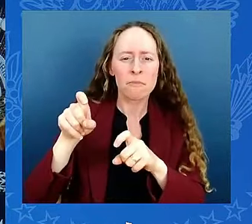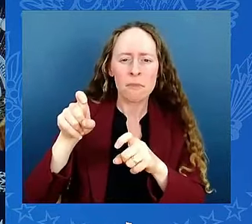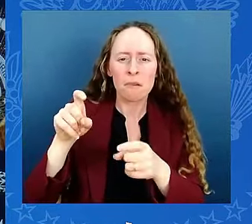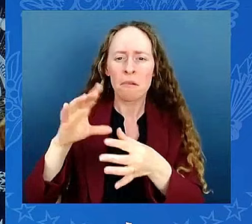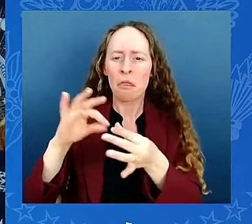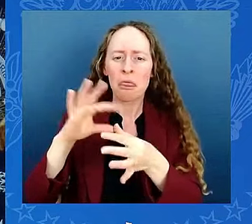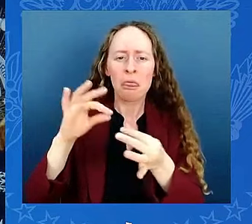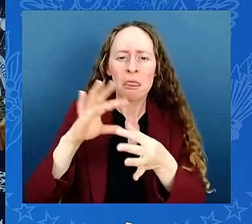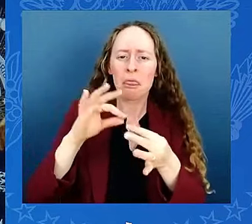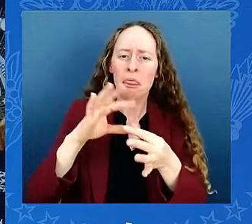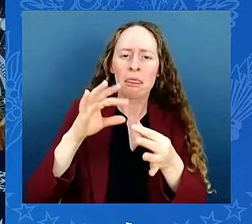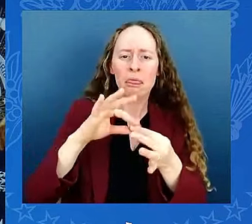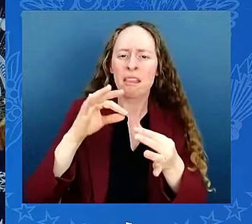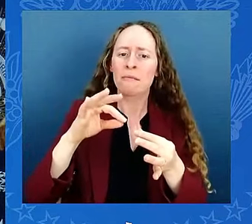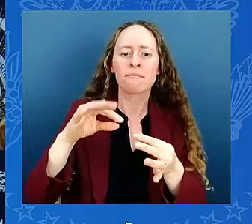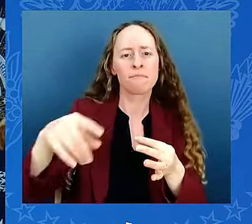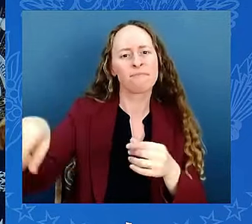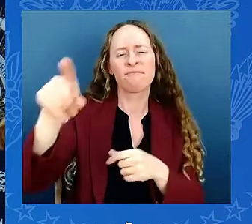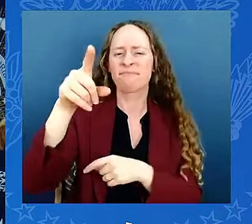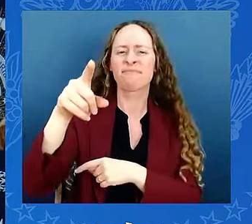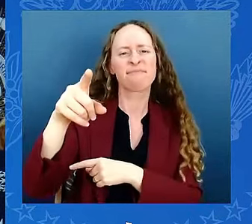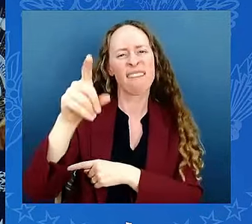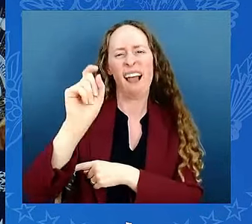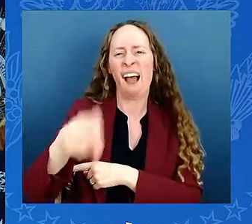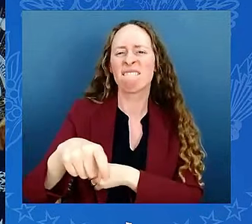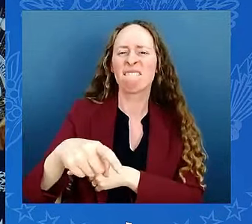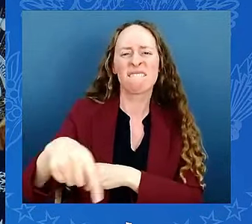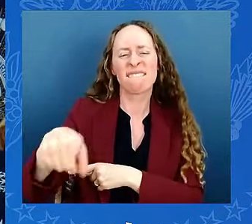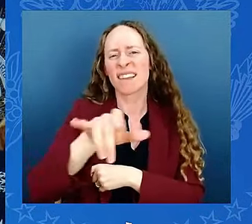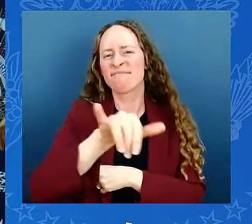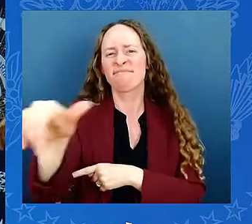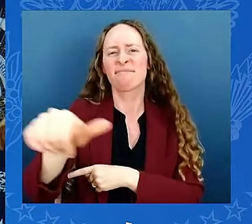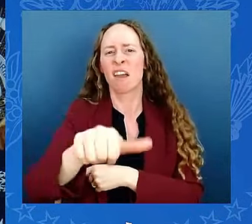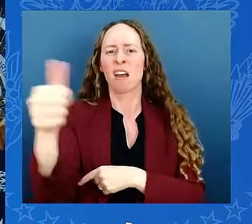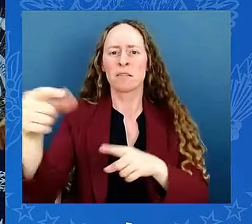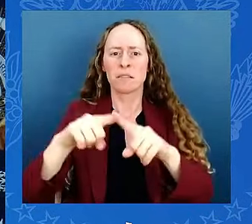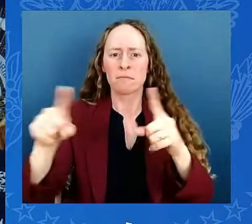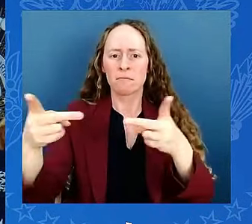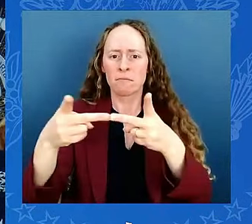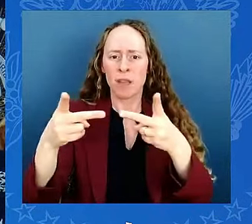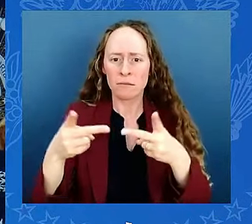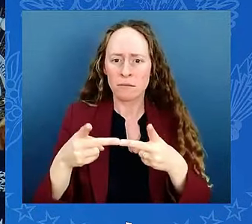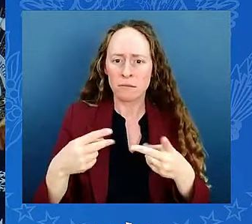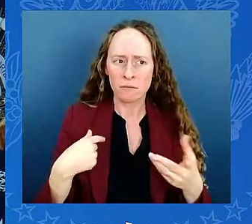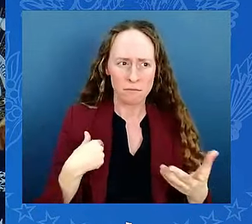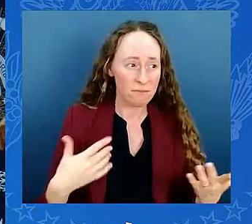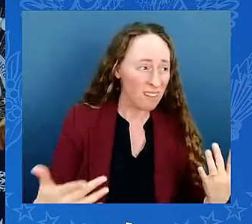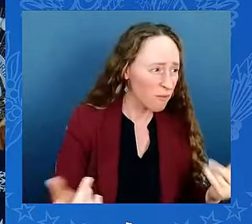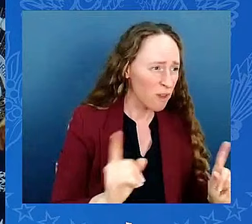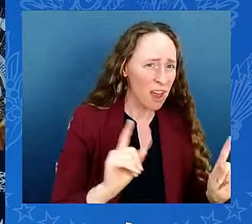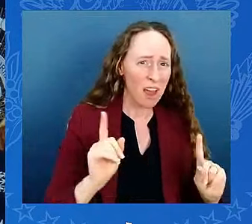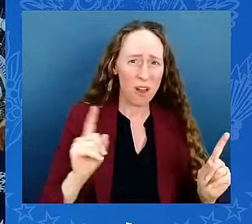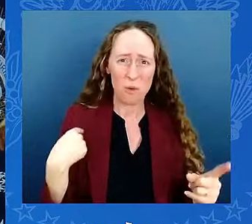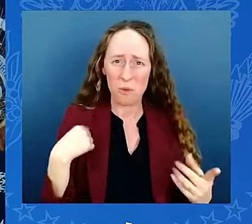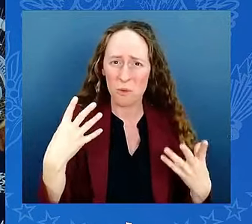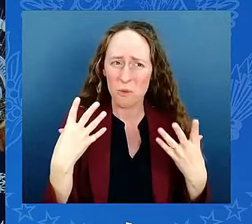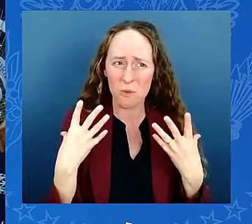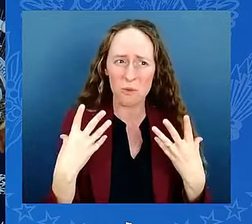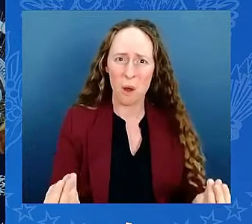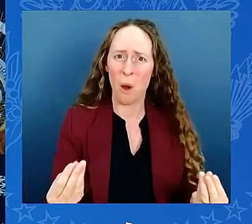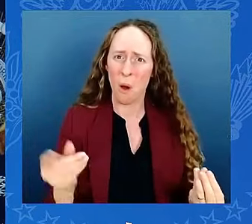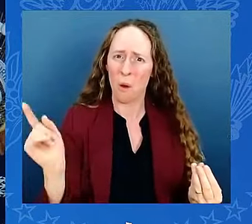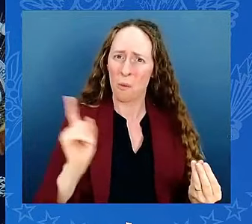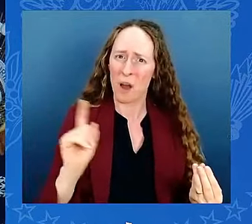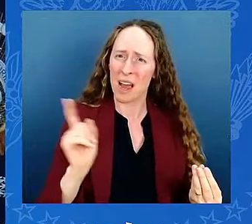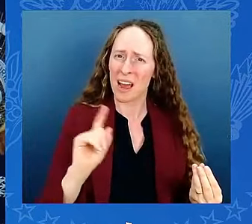services and there were no shelters to turn to. I remember how angry my mom was at a system that made us, the